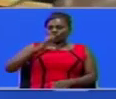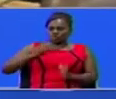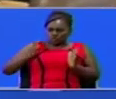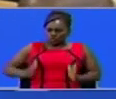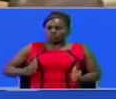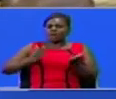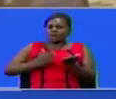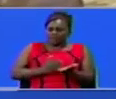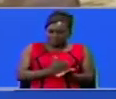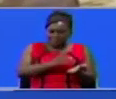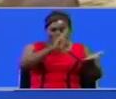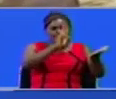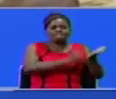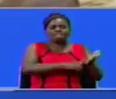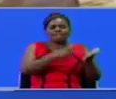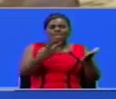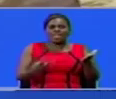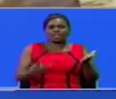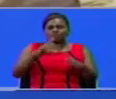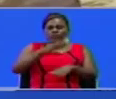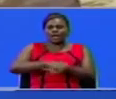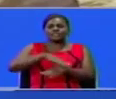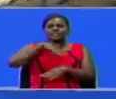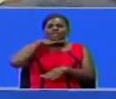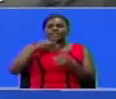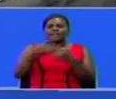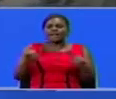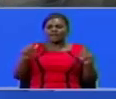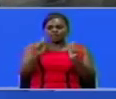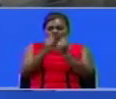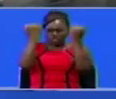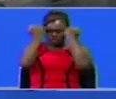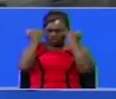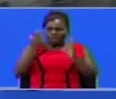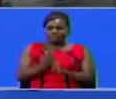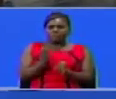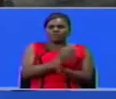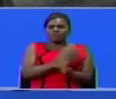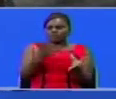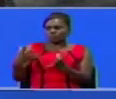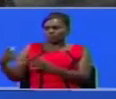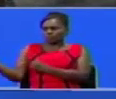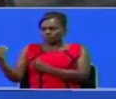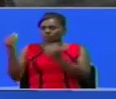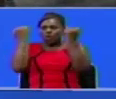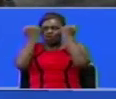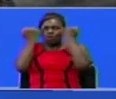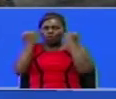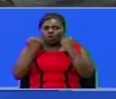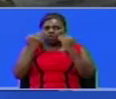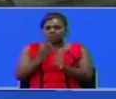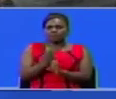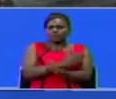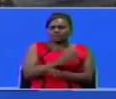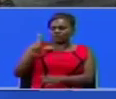Human Rights are failing to meet a deadline set by the appeals court. But even before parties went to the Court of Appeal and before